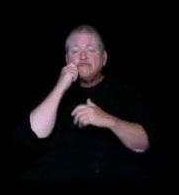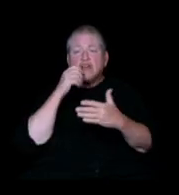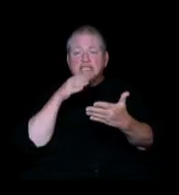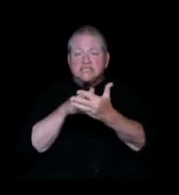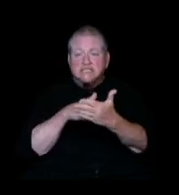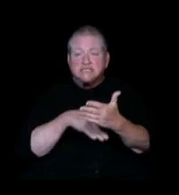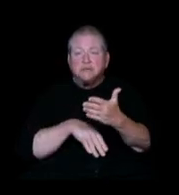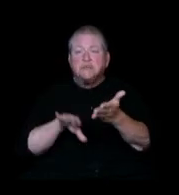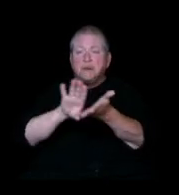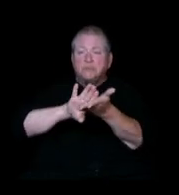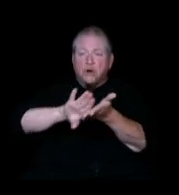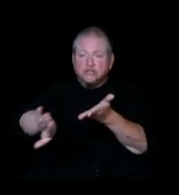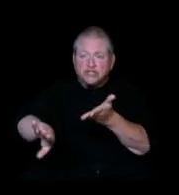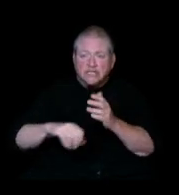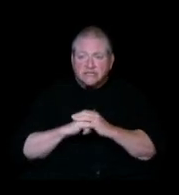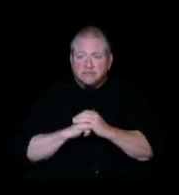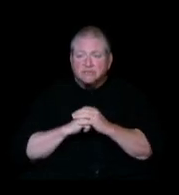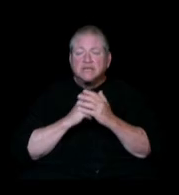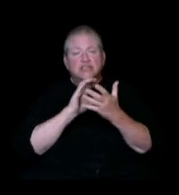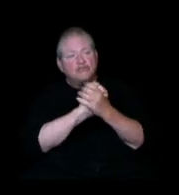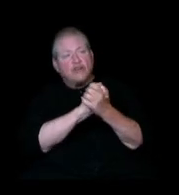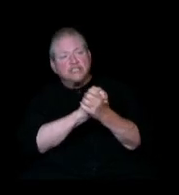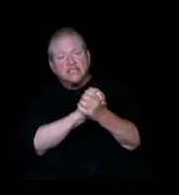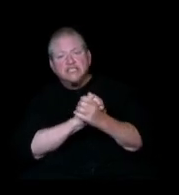marginalization. Congratulations, John.